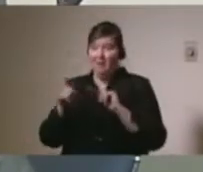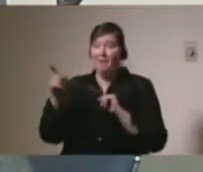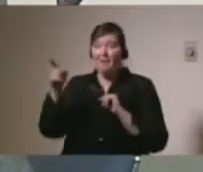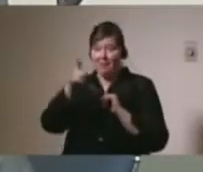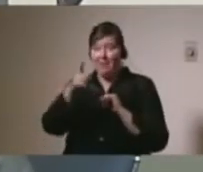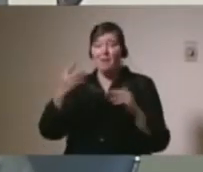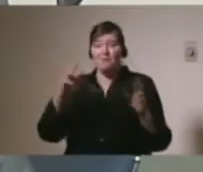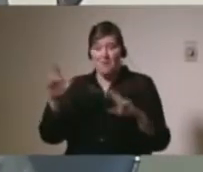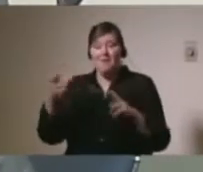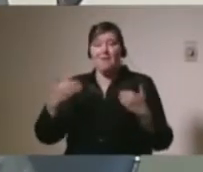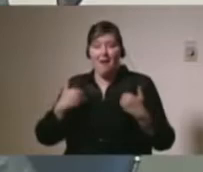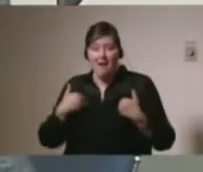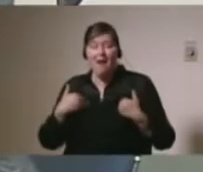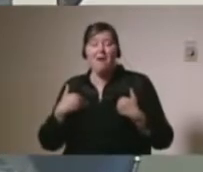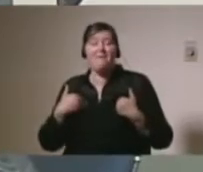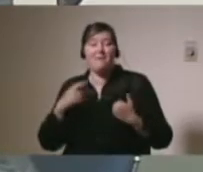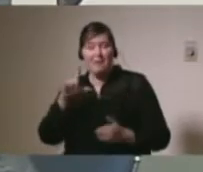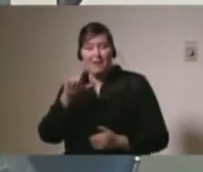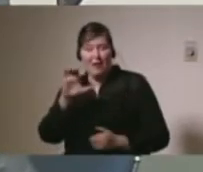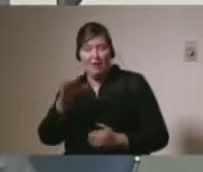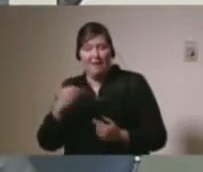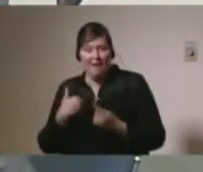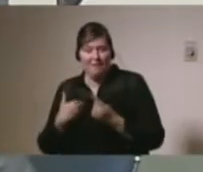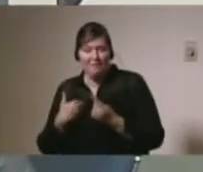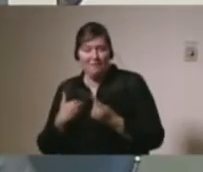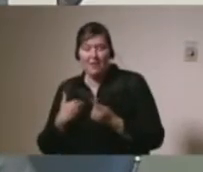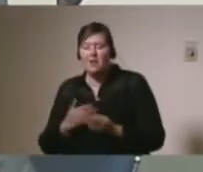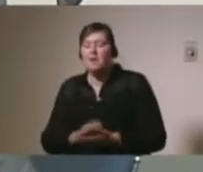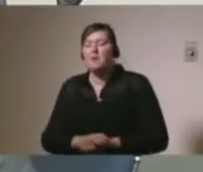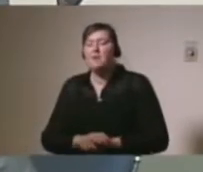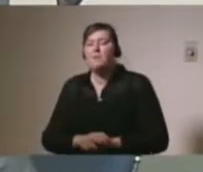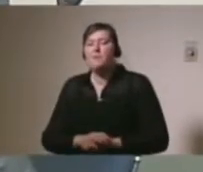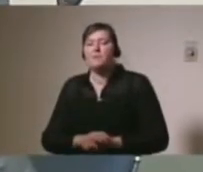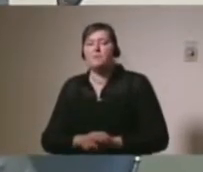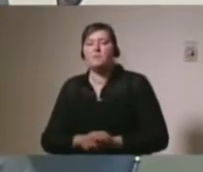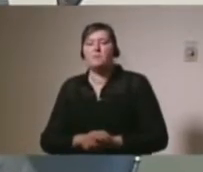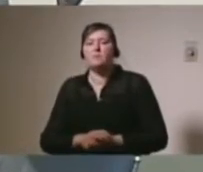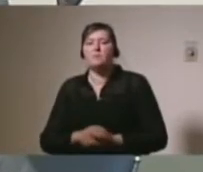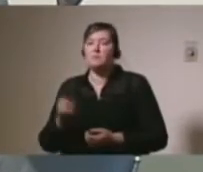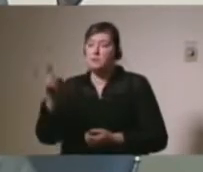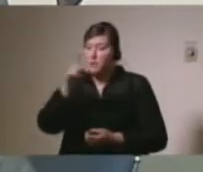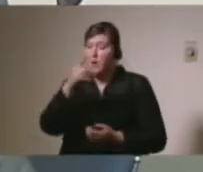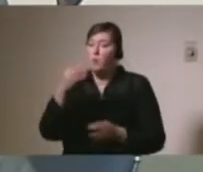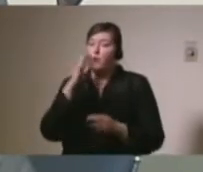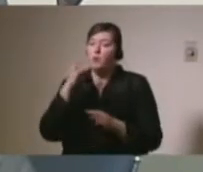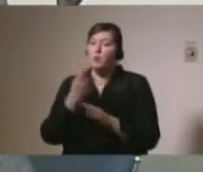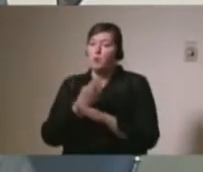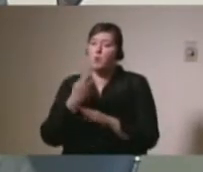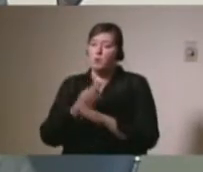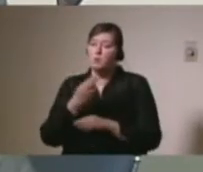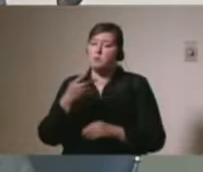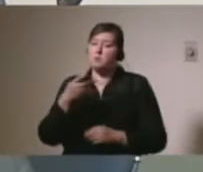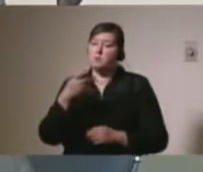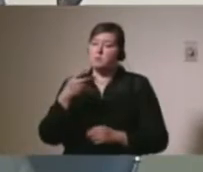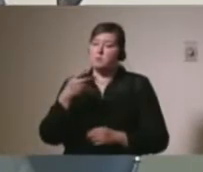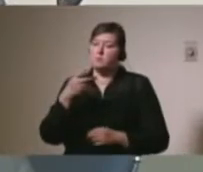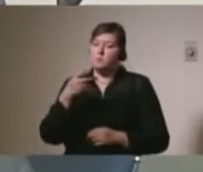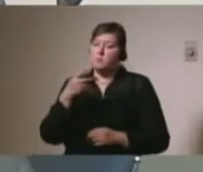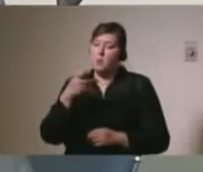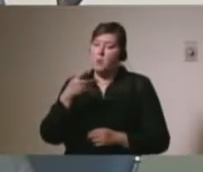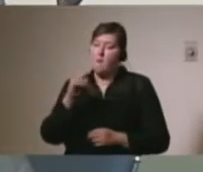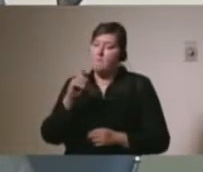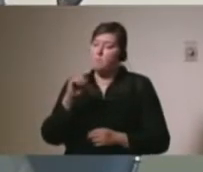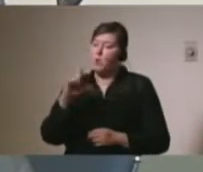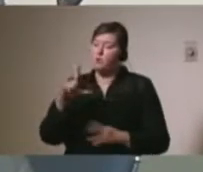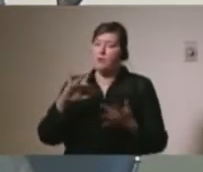the possibility of using the postal network for such services. For the